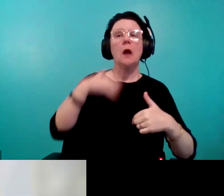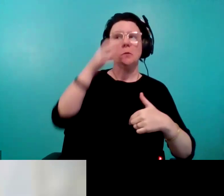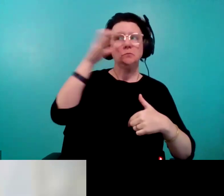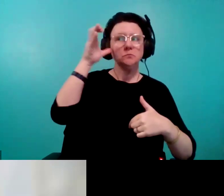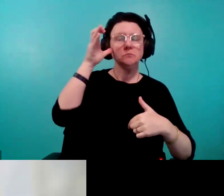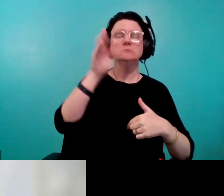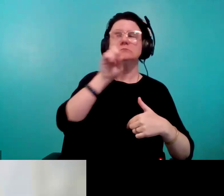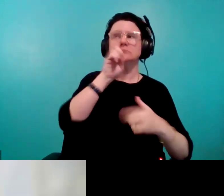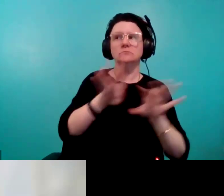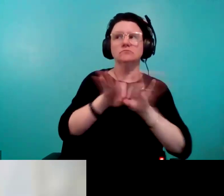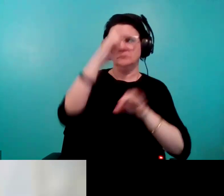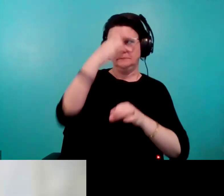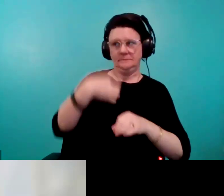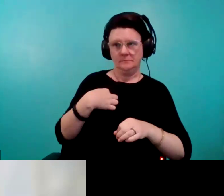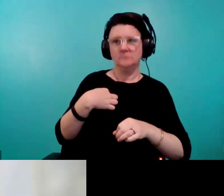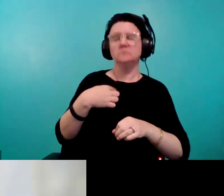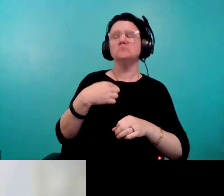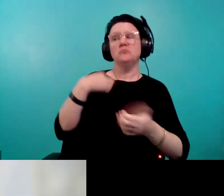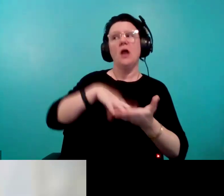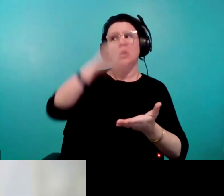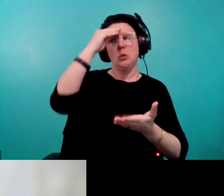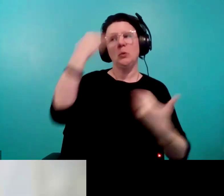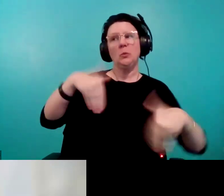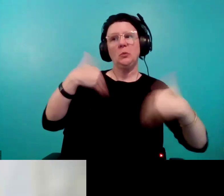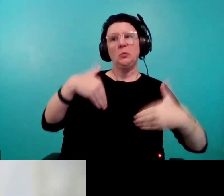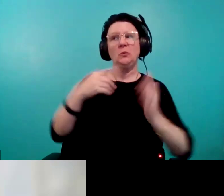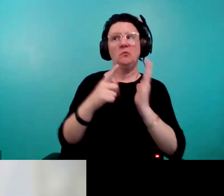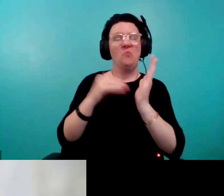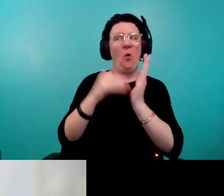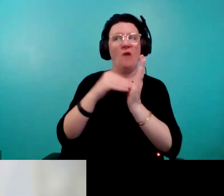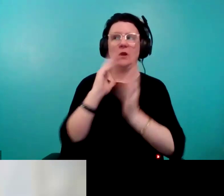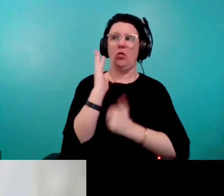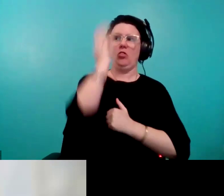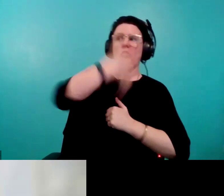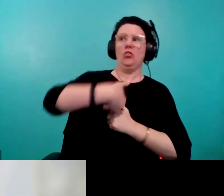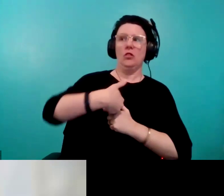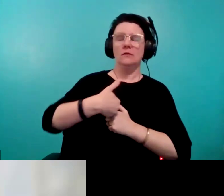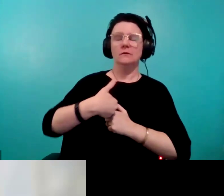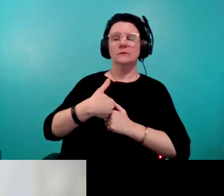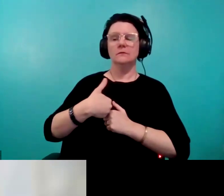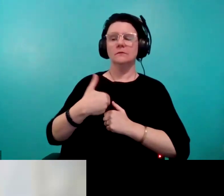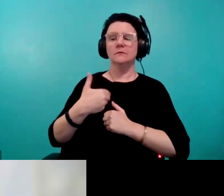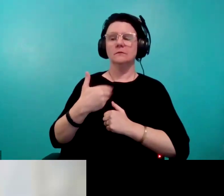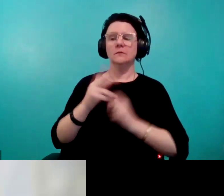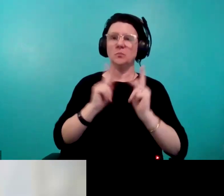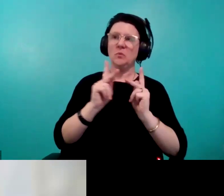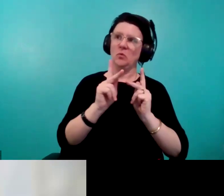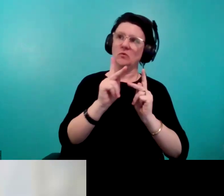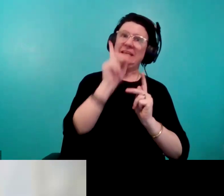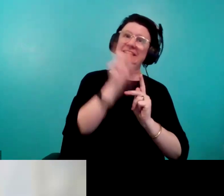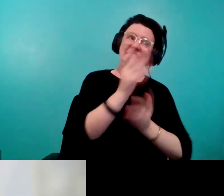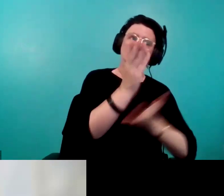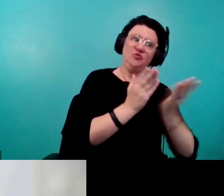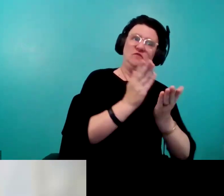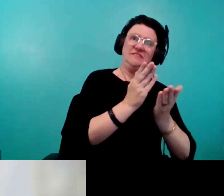been very important to me and informative, because sometimes we don't see that services that people are vital are